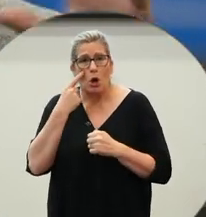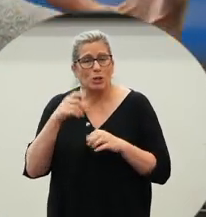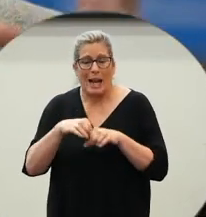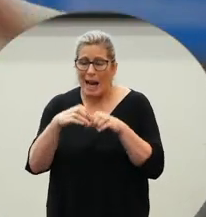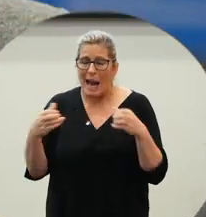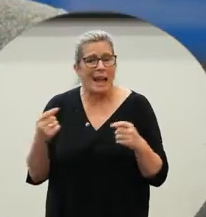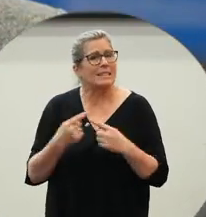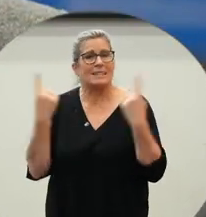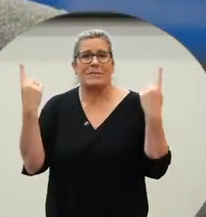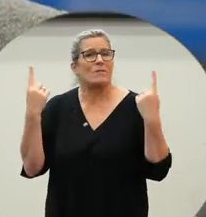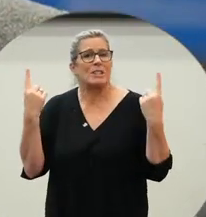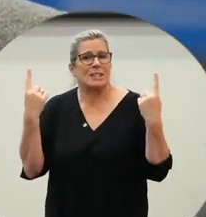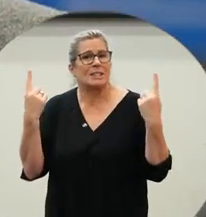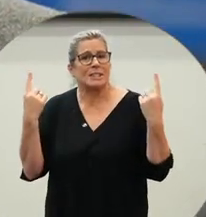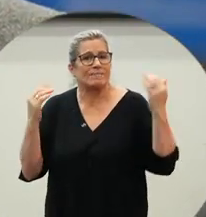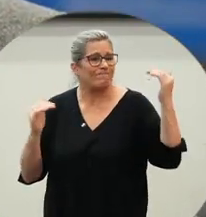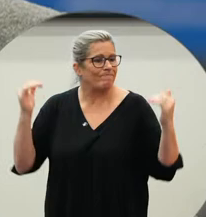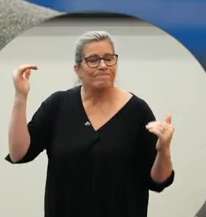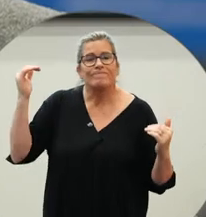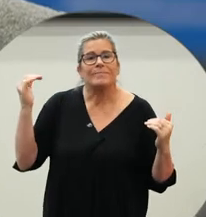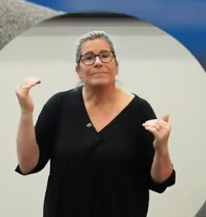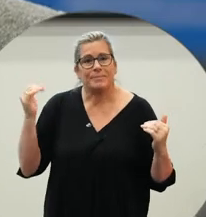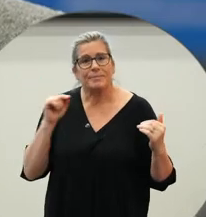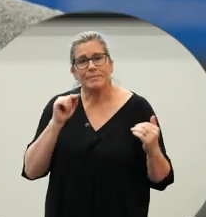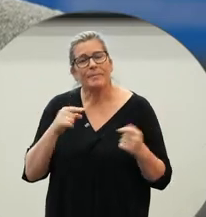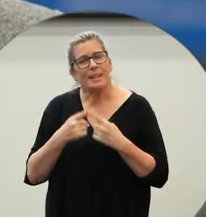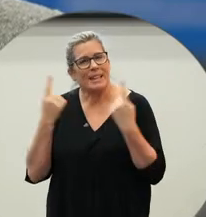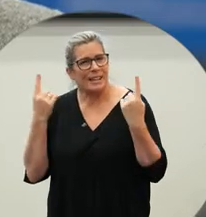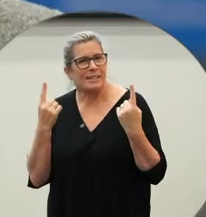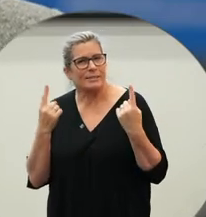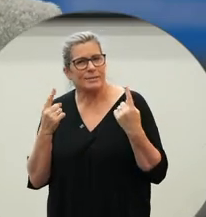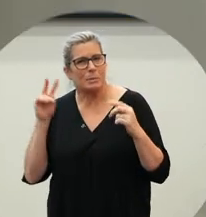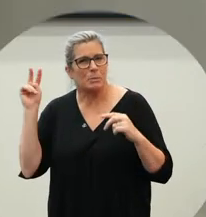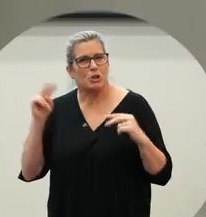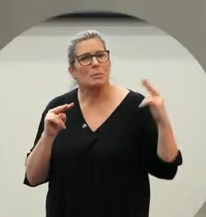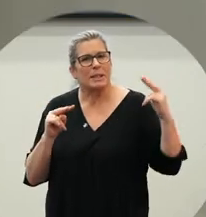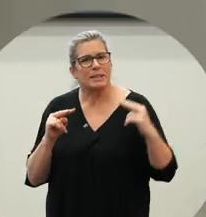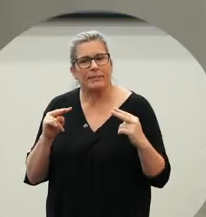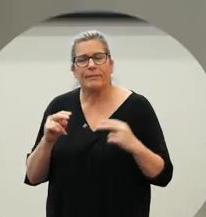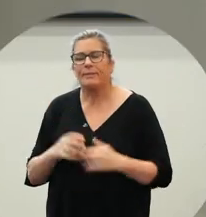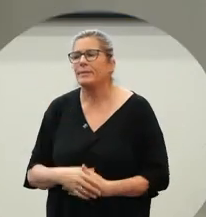felt that was a point of difference between them. And